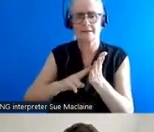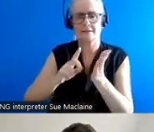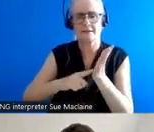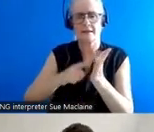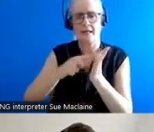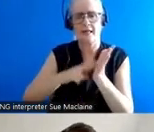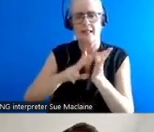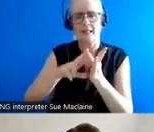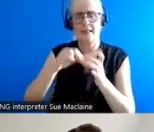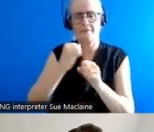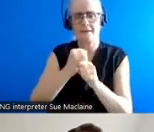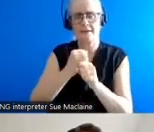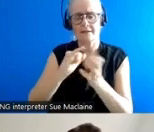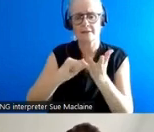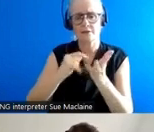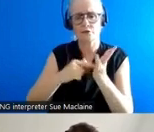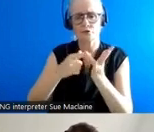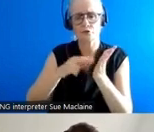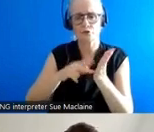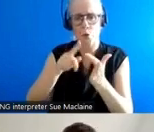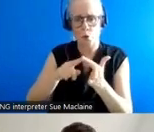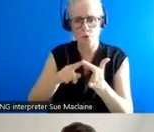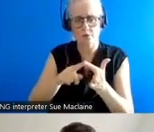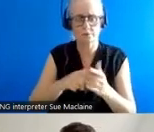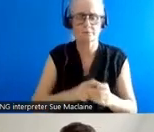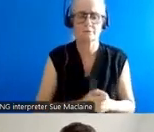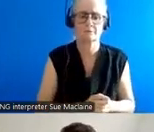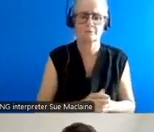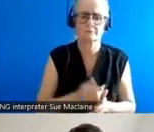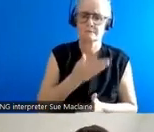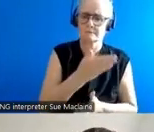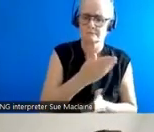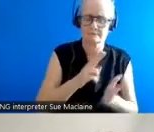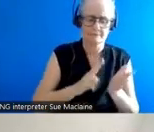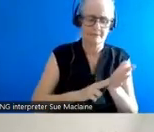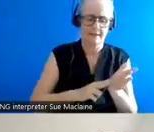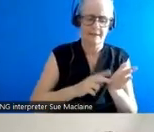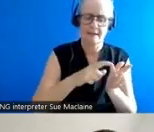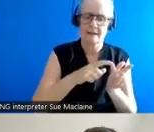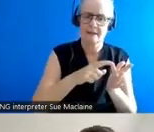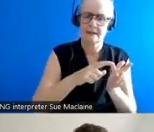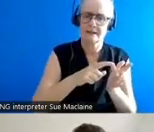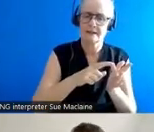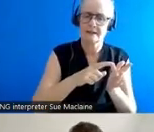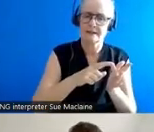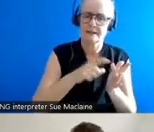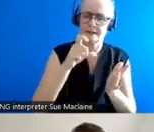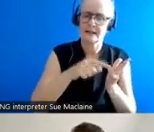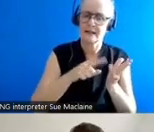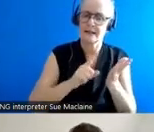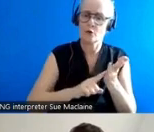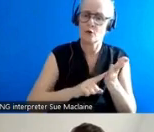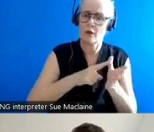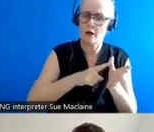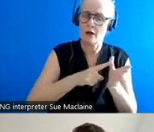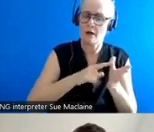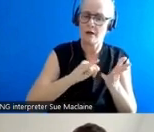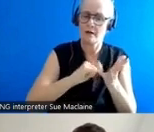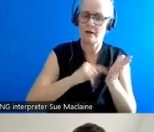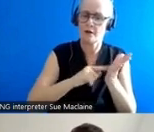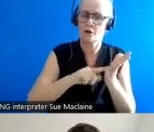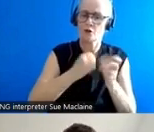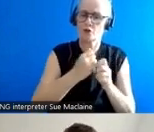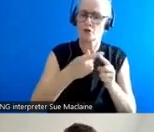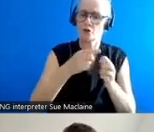in Scotland. And neither of these pictures were chosen to show them in any particular light, but they